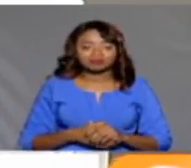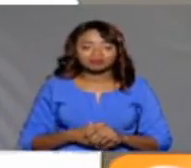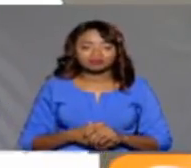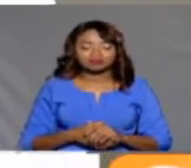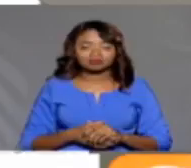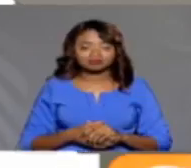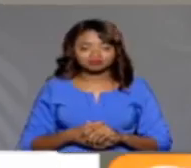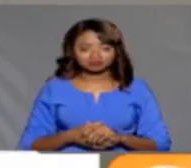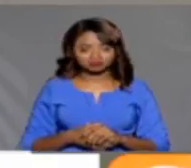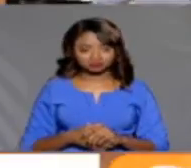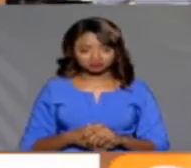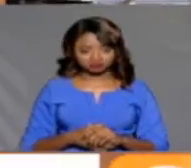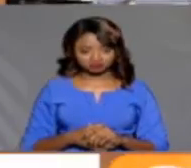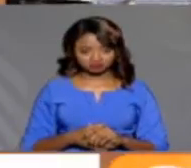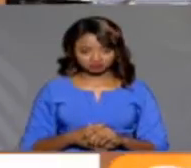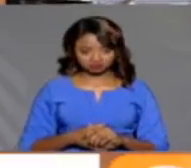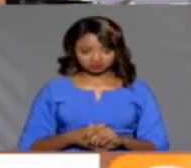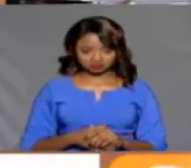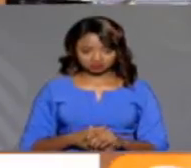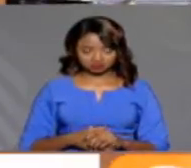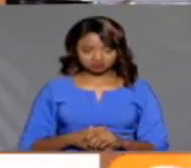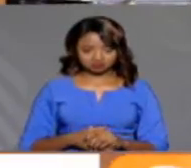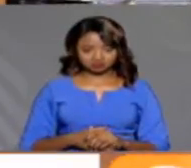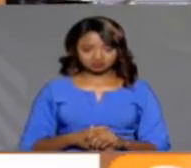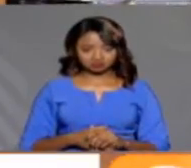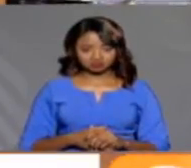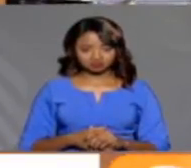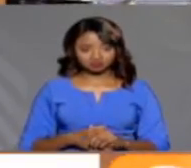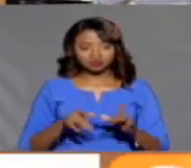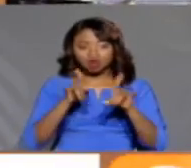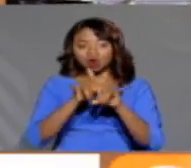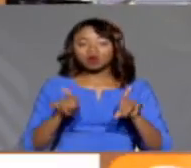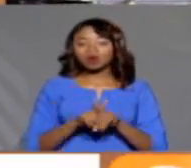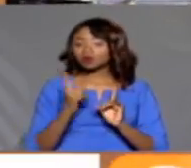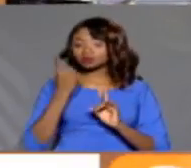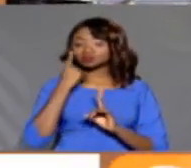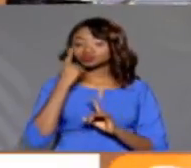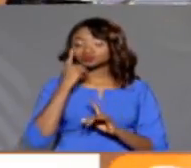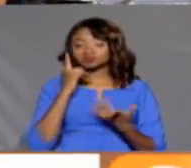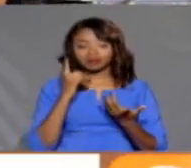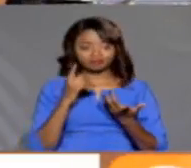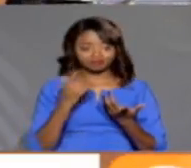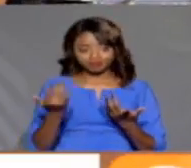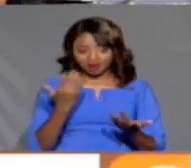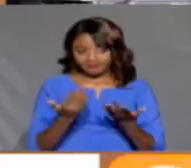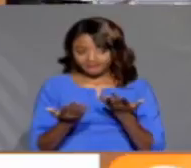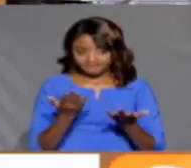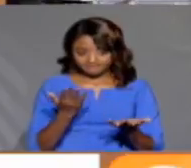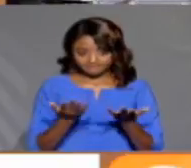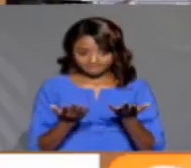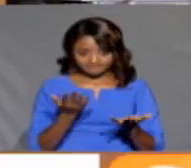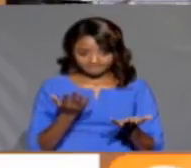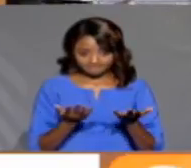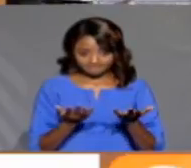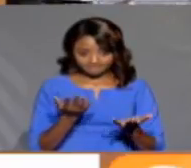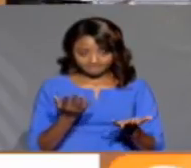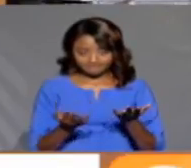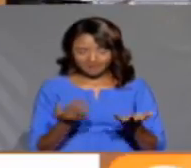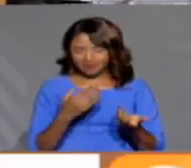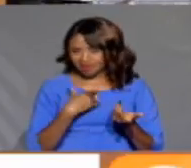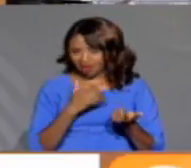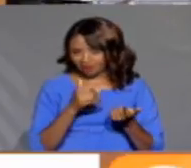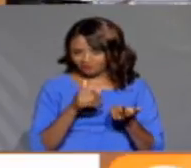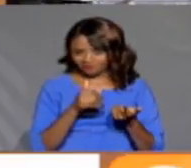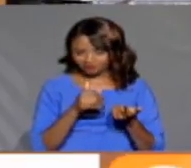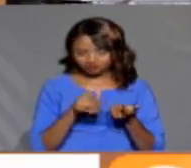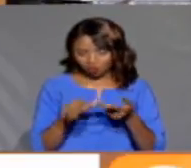the political side. Look at the tagging also. Look at the tagging. There's this tagging that the BBI